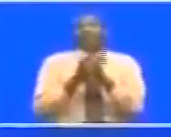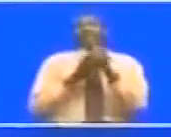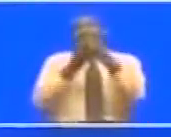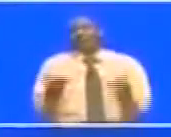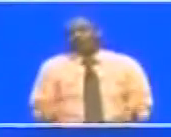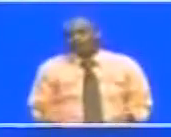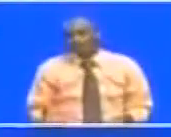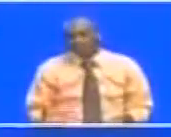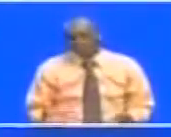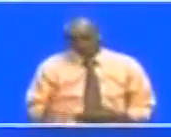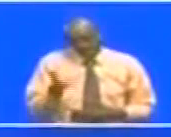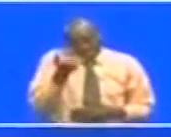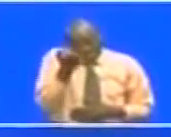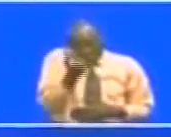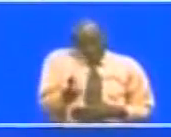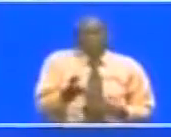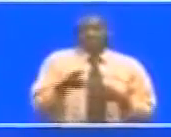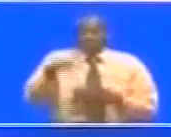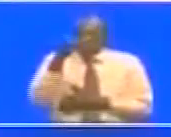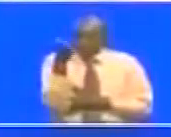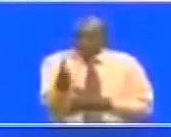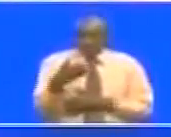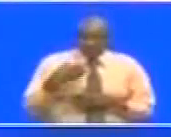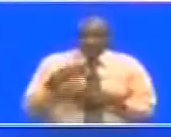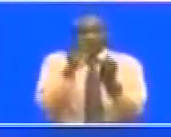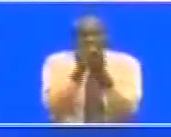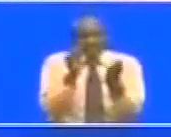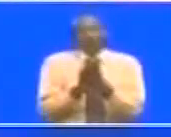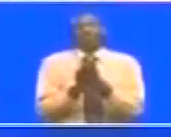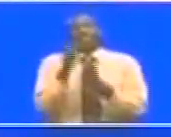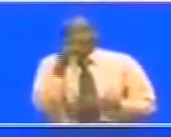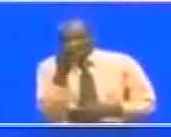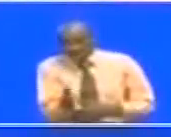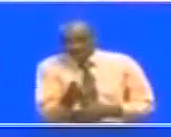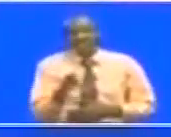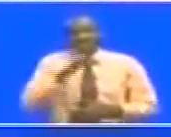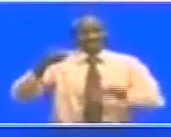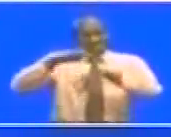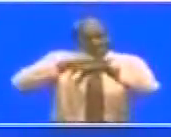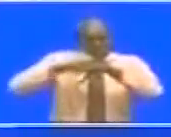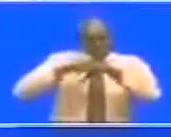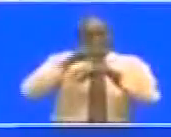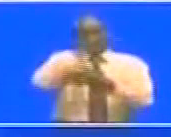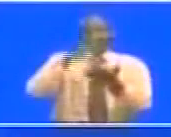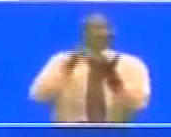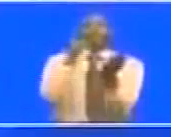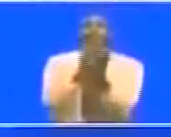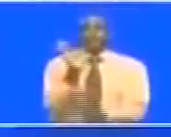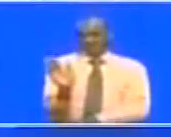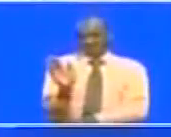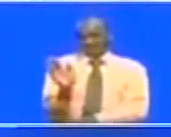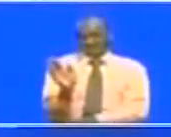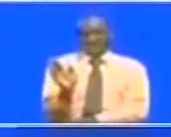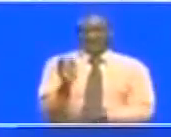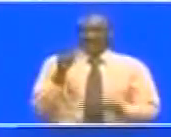Other key commercial installations found in Kivukoni are the Bank of Tanzania, which is the East African nation's central bank. The Dar es